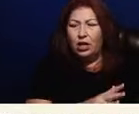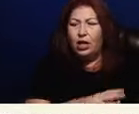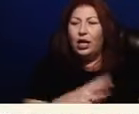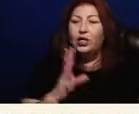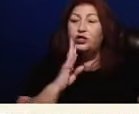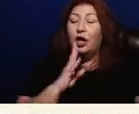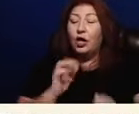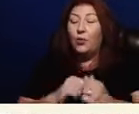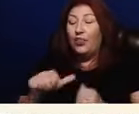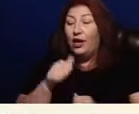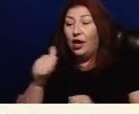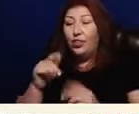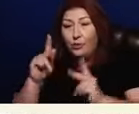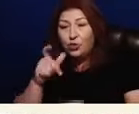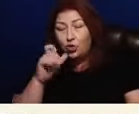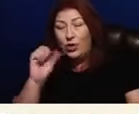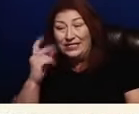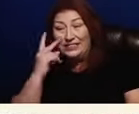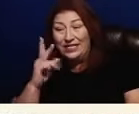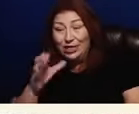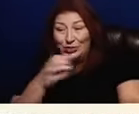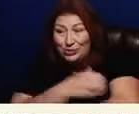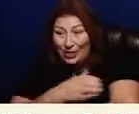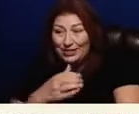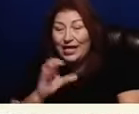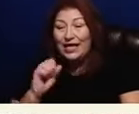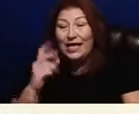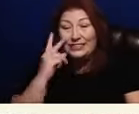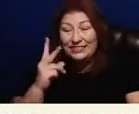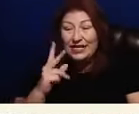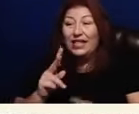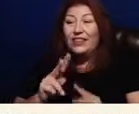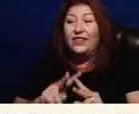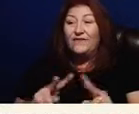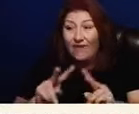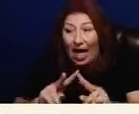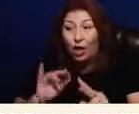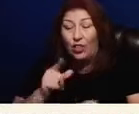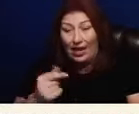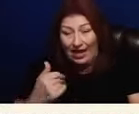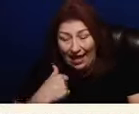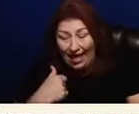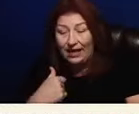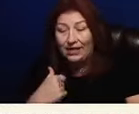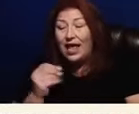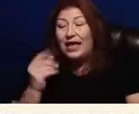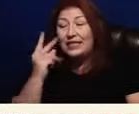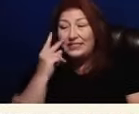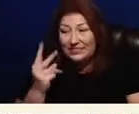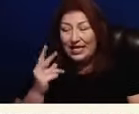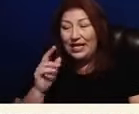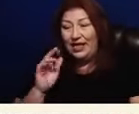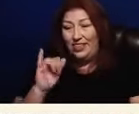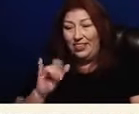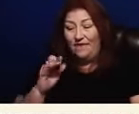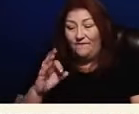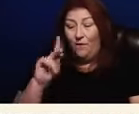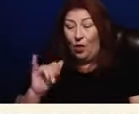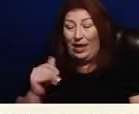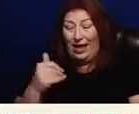somebody else who could see the strength in him, who could see the value that Forky had, and see that Forky served a